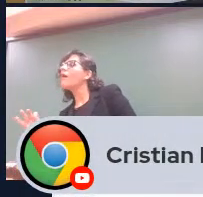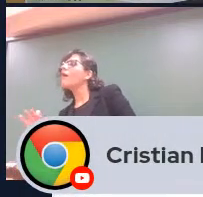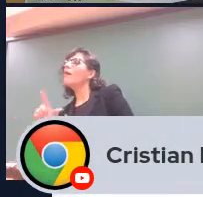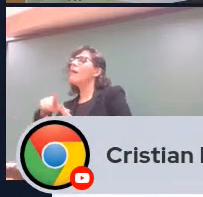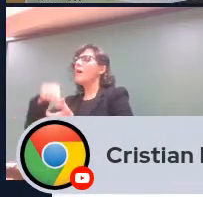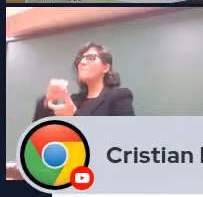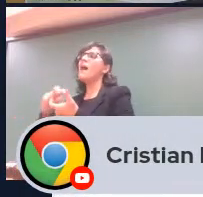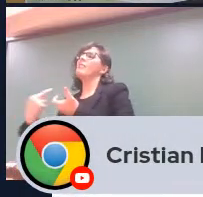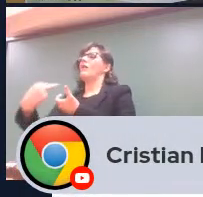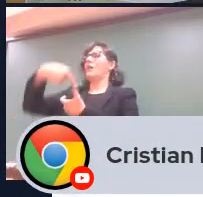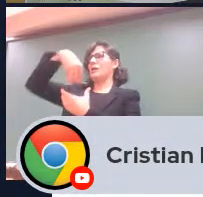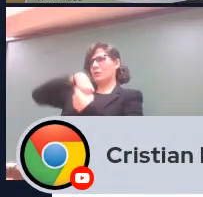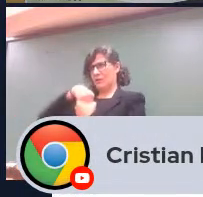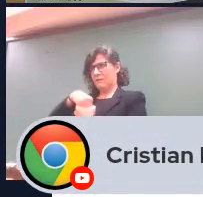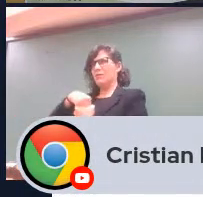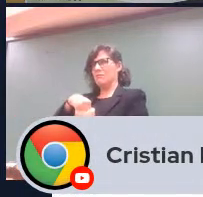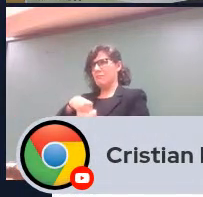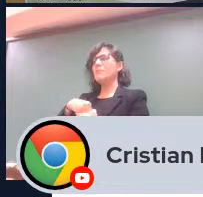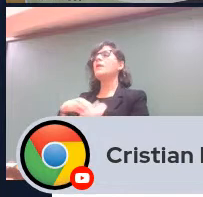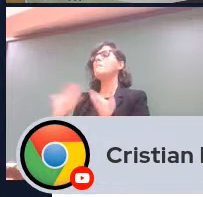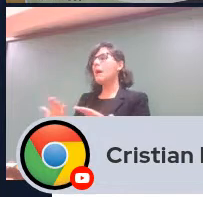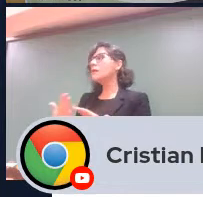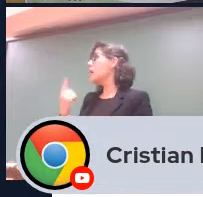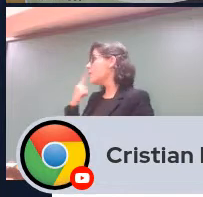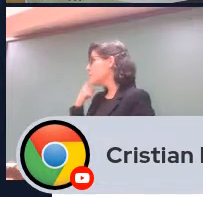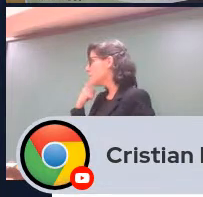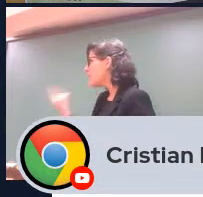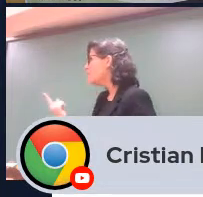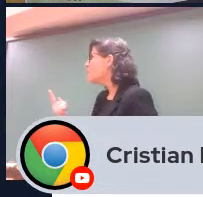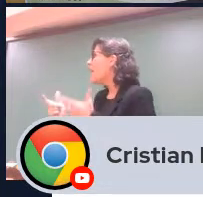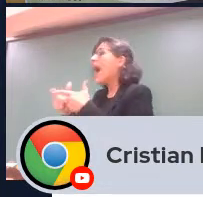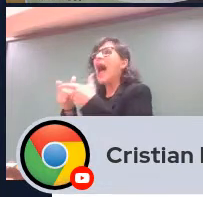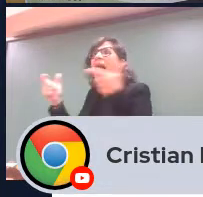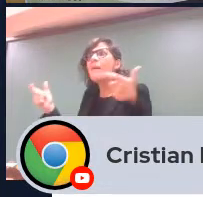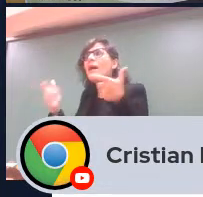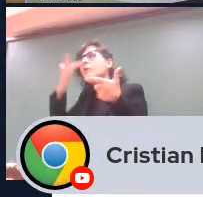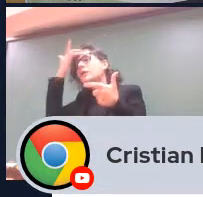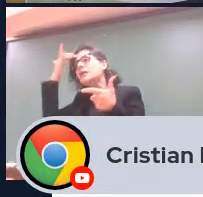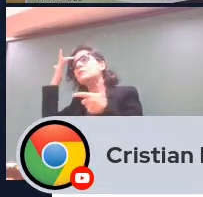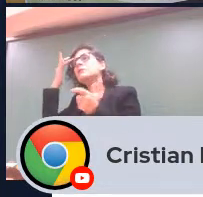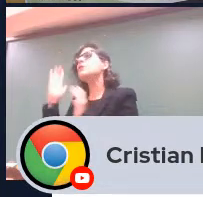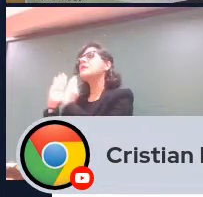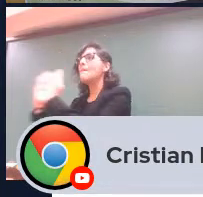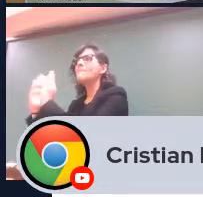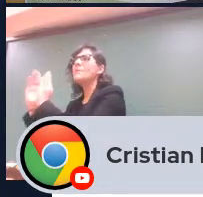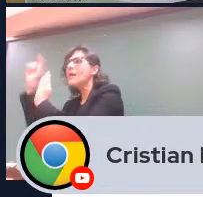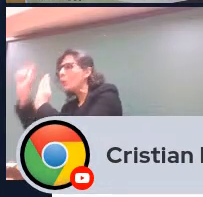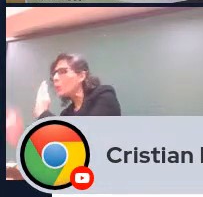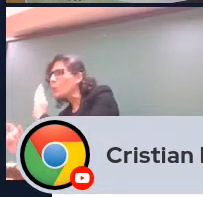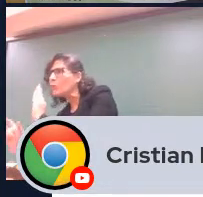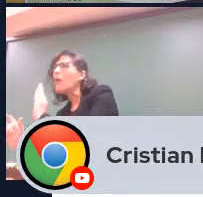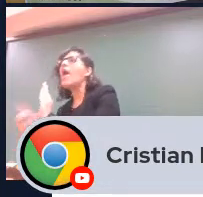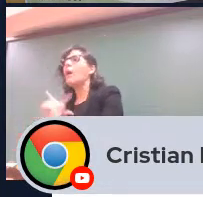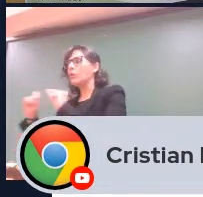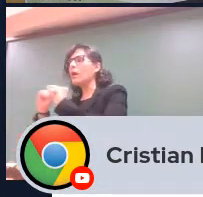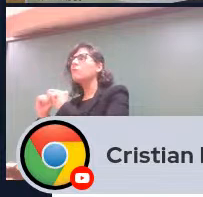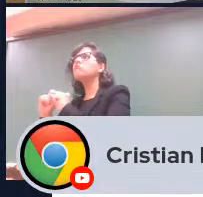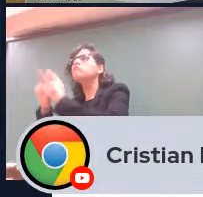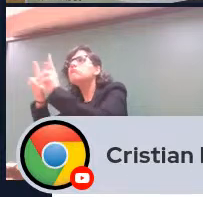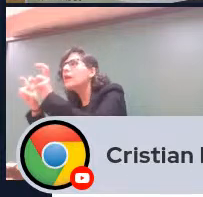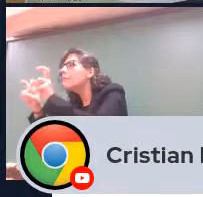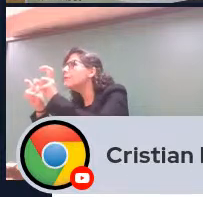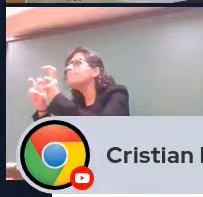3%, the sixth little block. Most people are in the first block. They have a concrete issue with